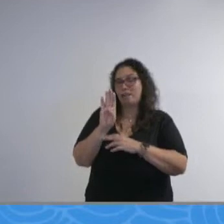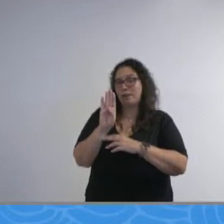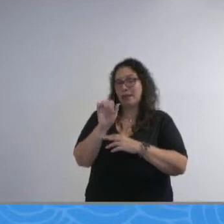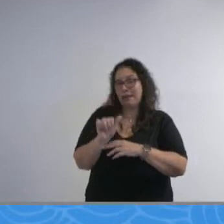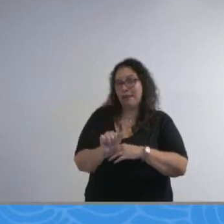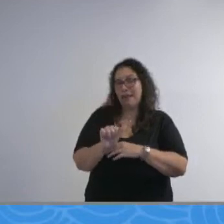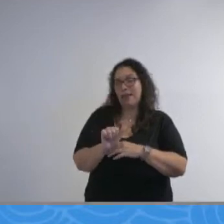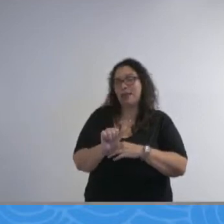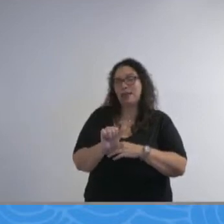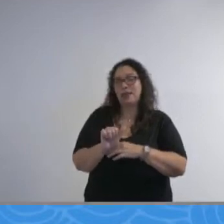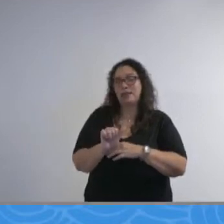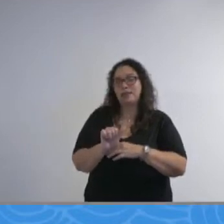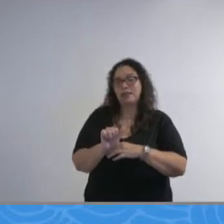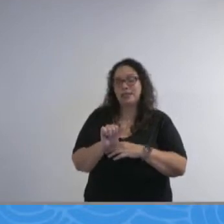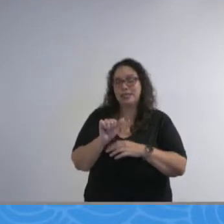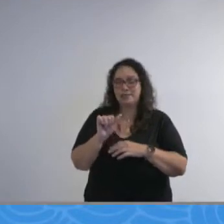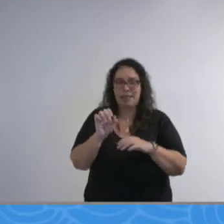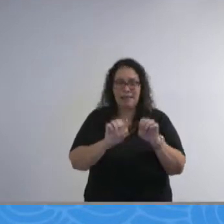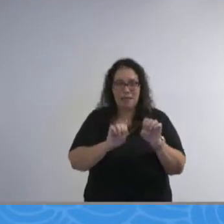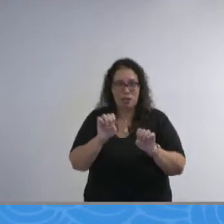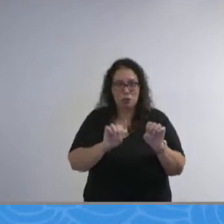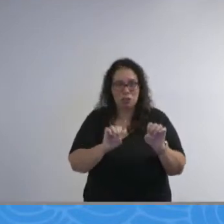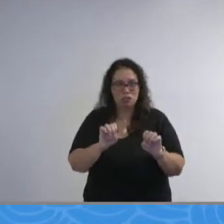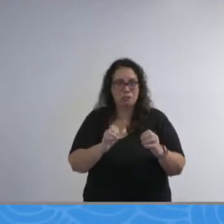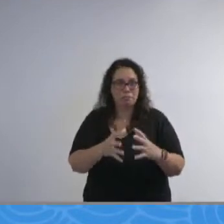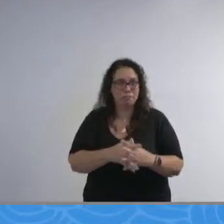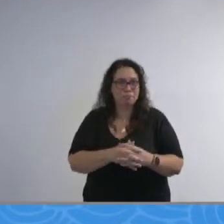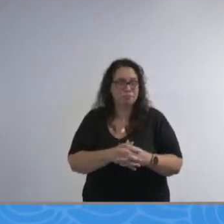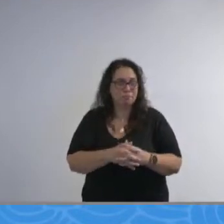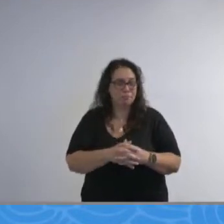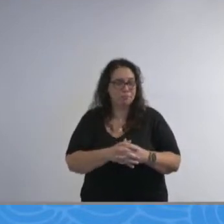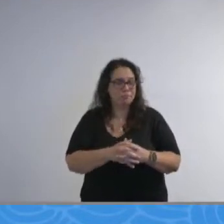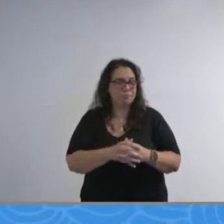the FBA evaluation.